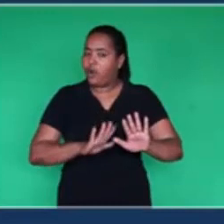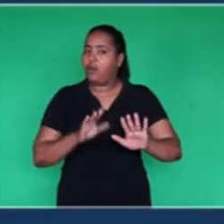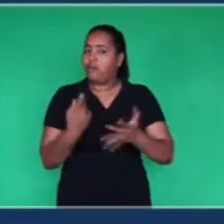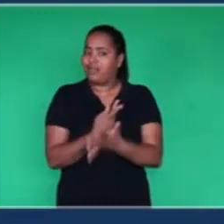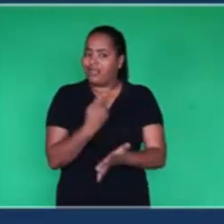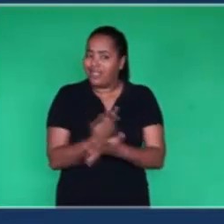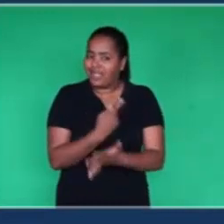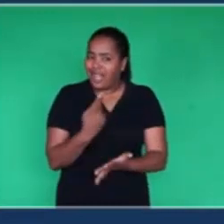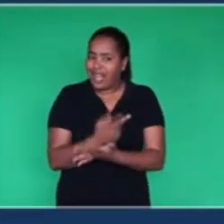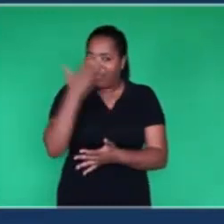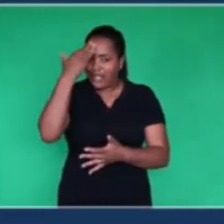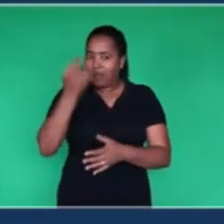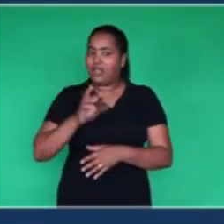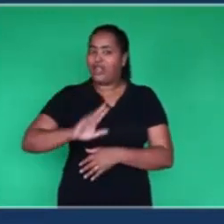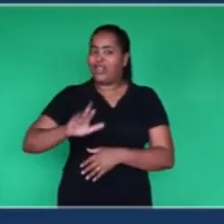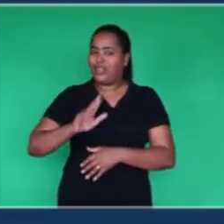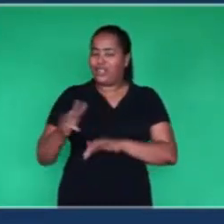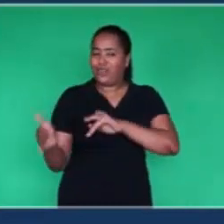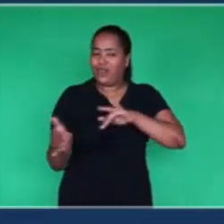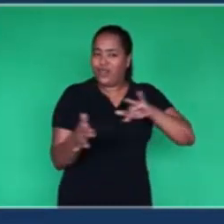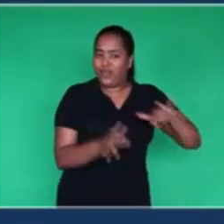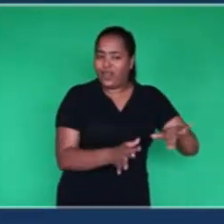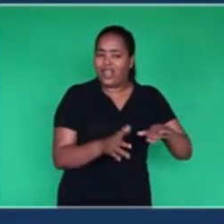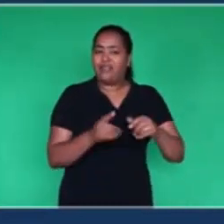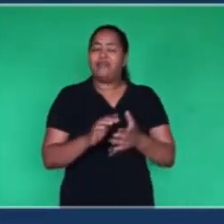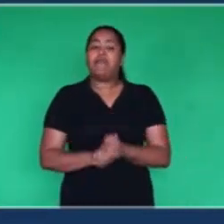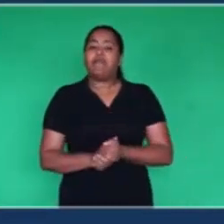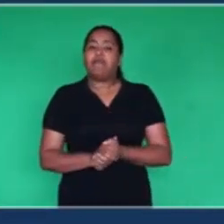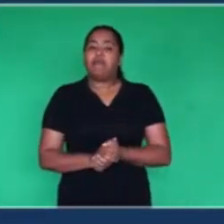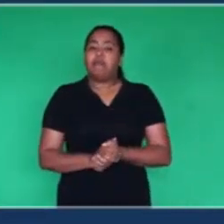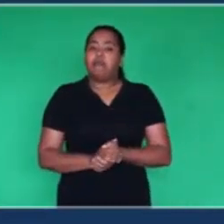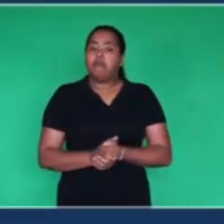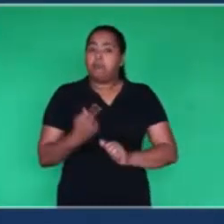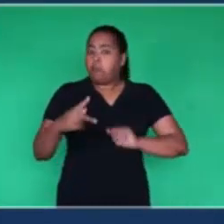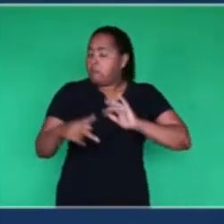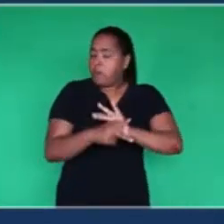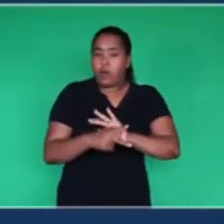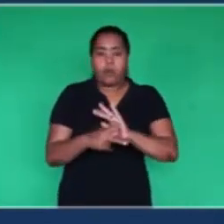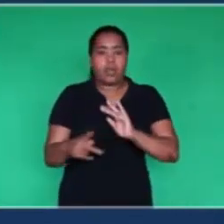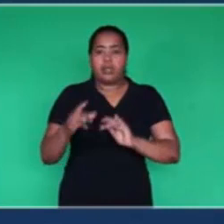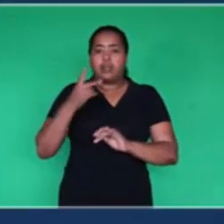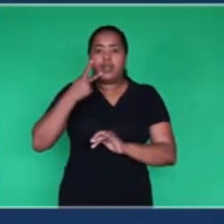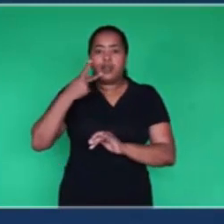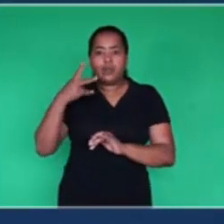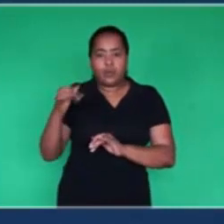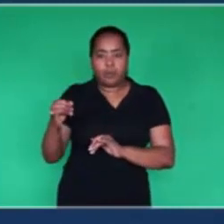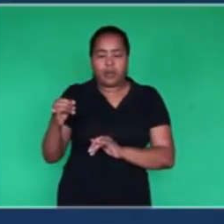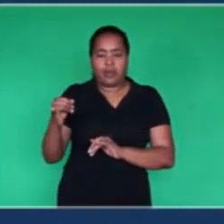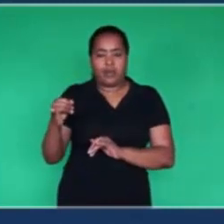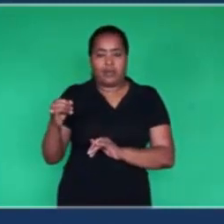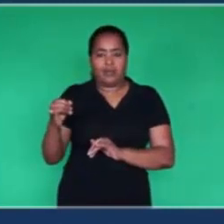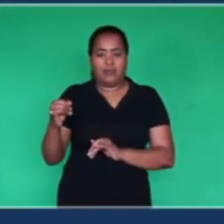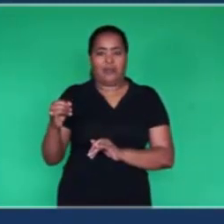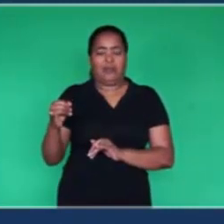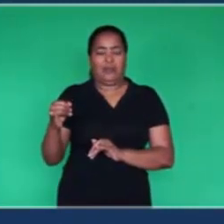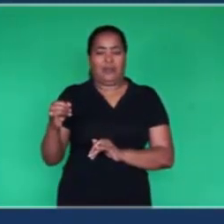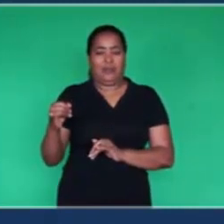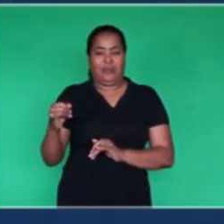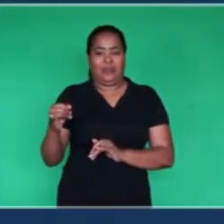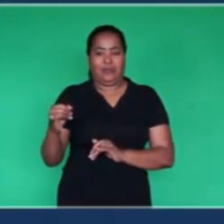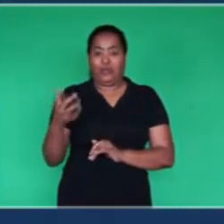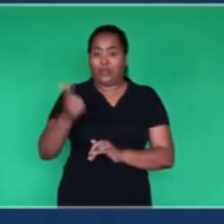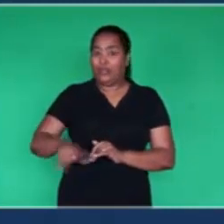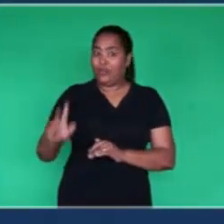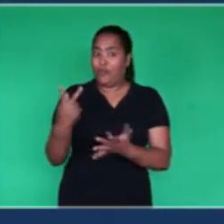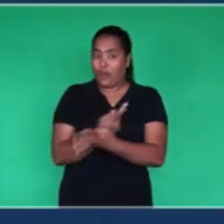verse. For all that is in the world, the lust of the flesh, the lust